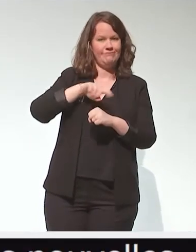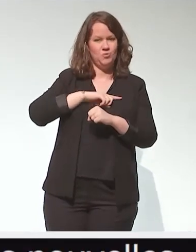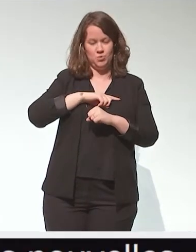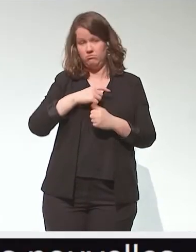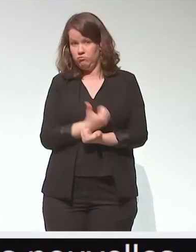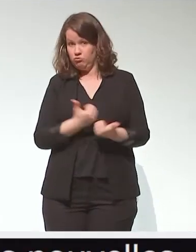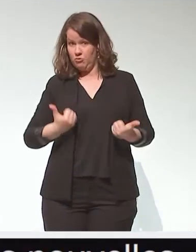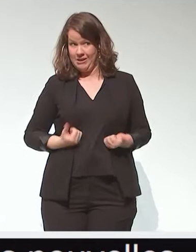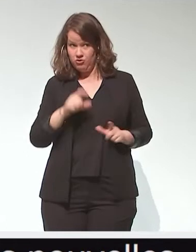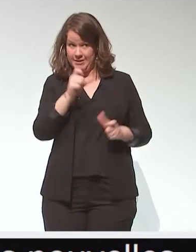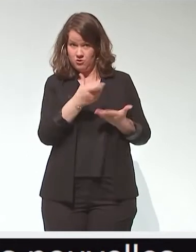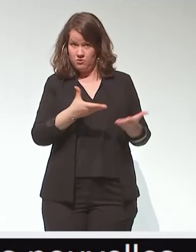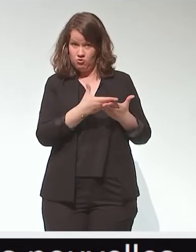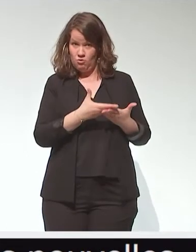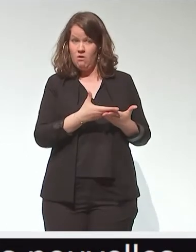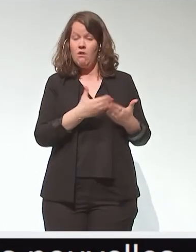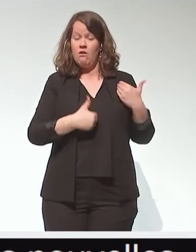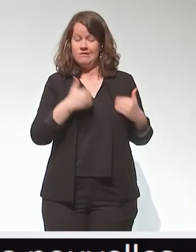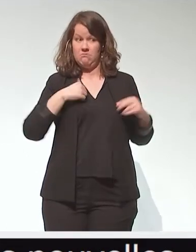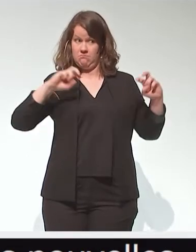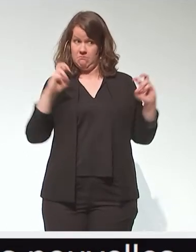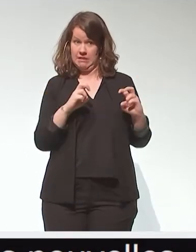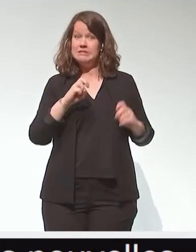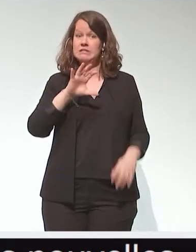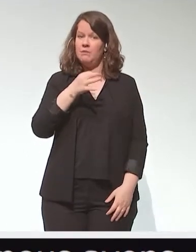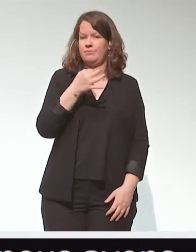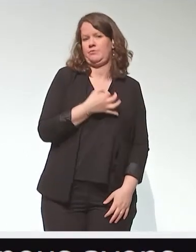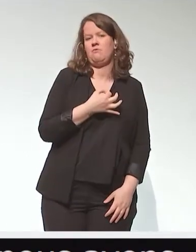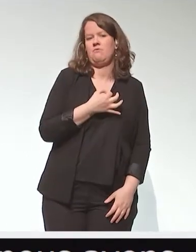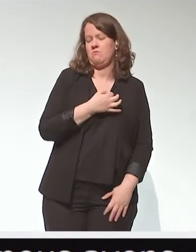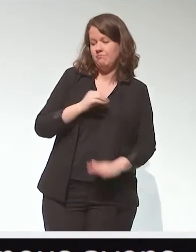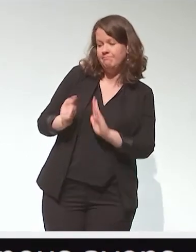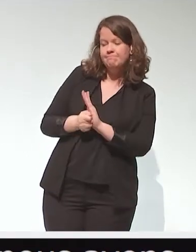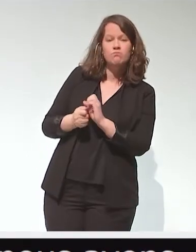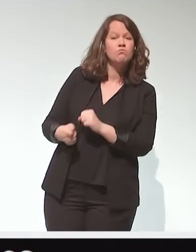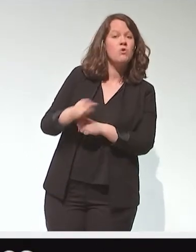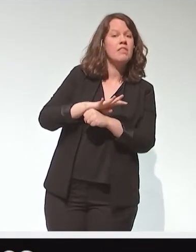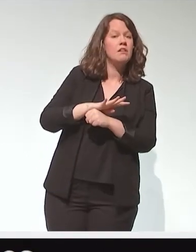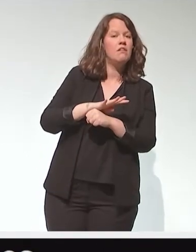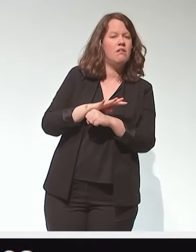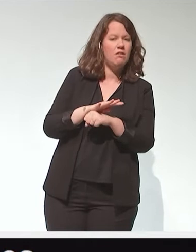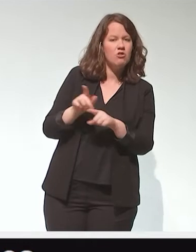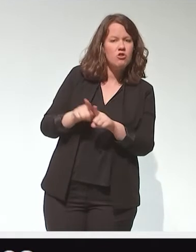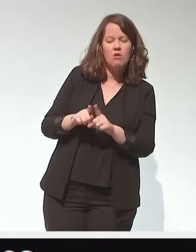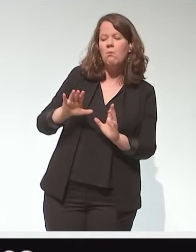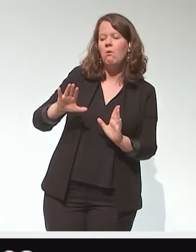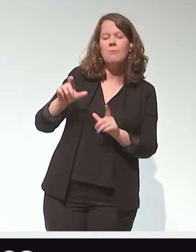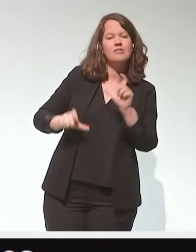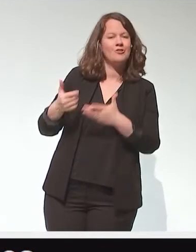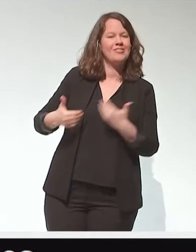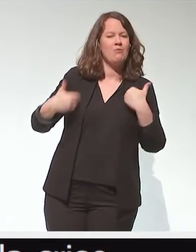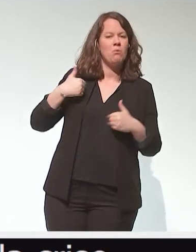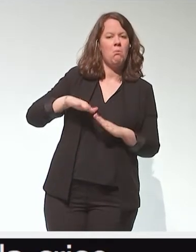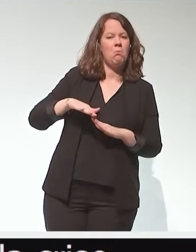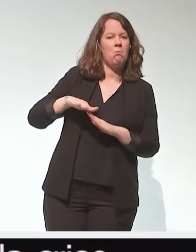unemployment rate has dropped by 5 points for PWDs. And during the COVID crisis, PWDs did not serve as